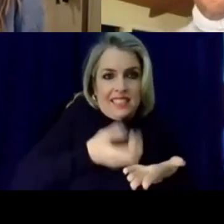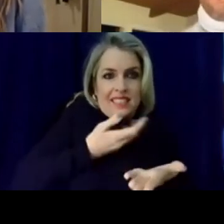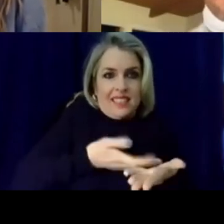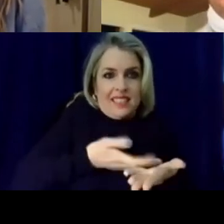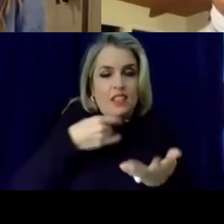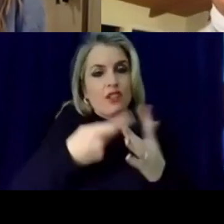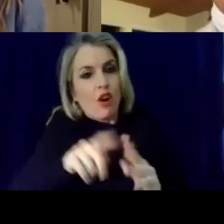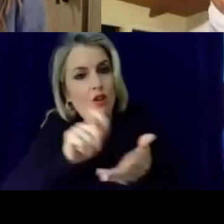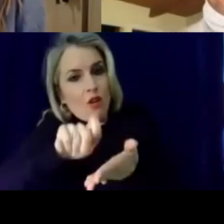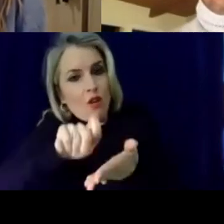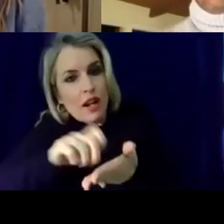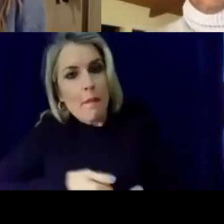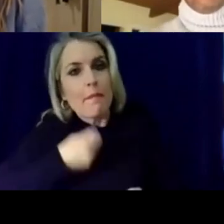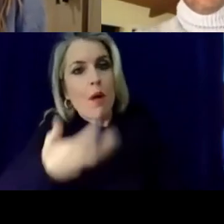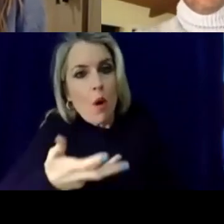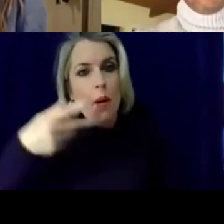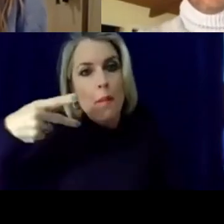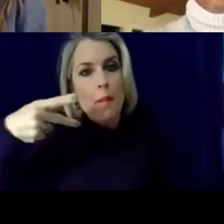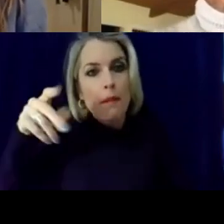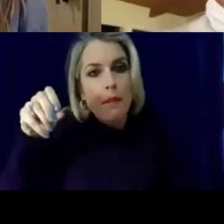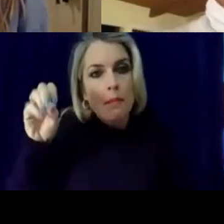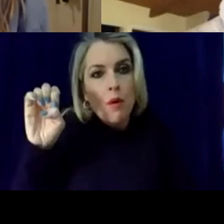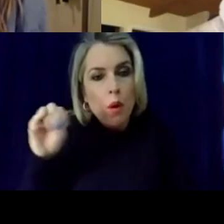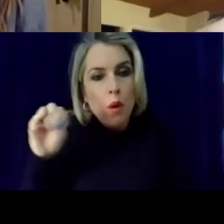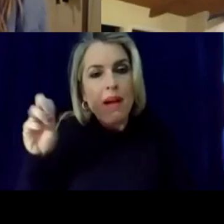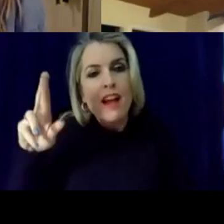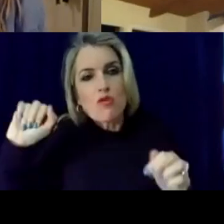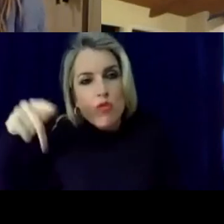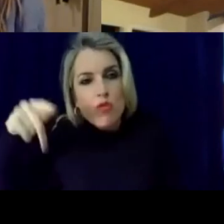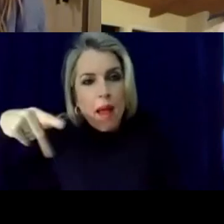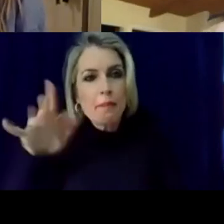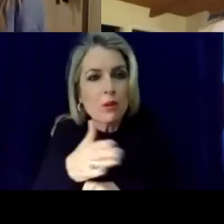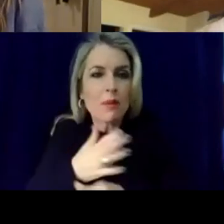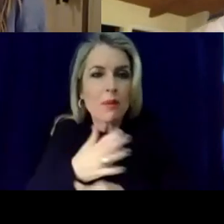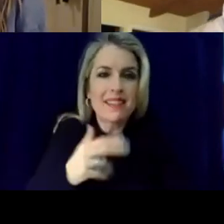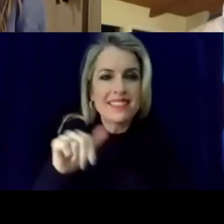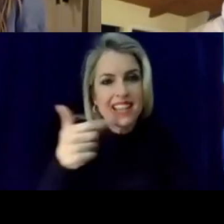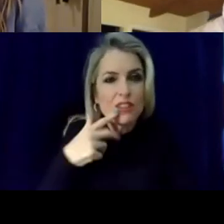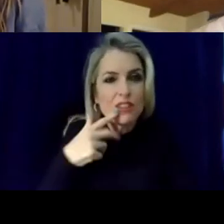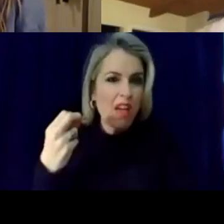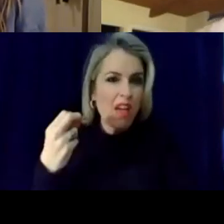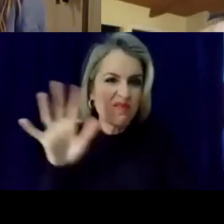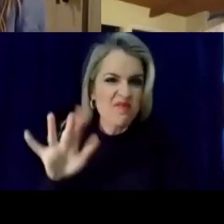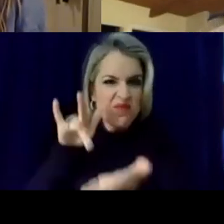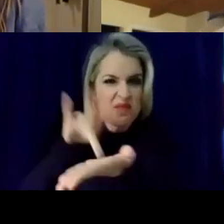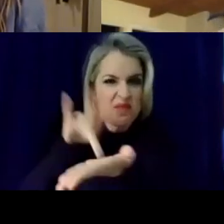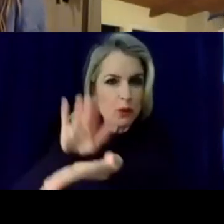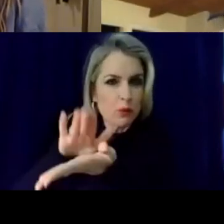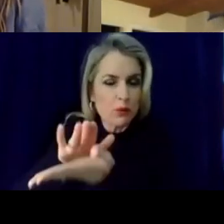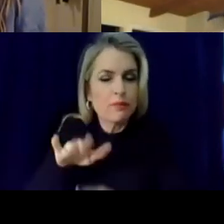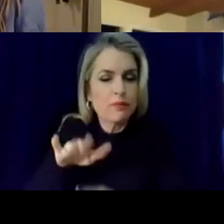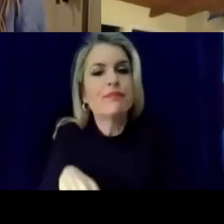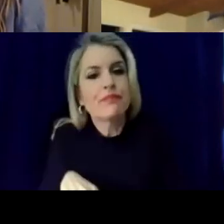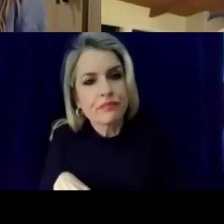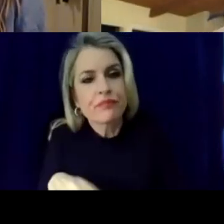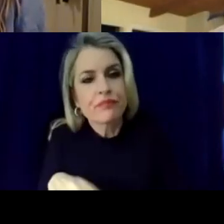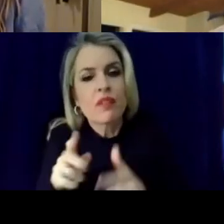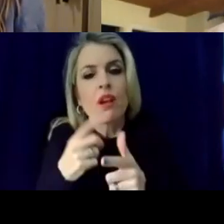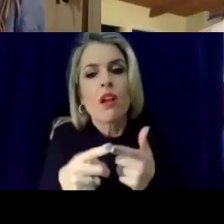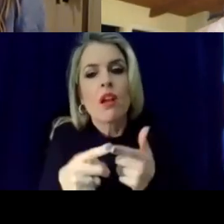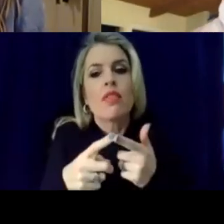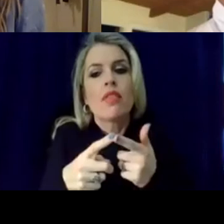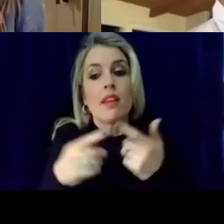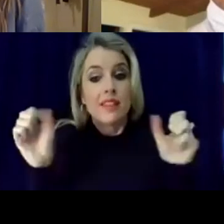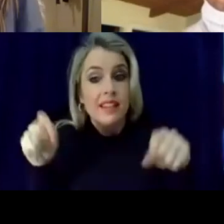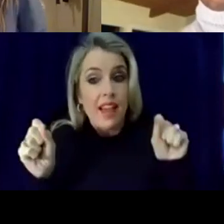started writing poetry and rap when I was like 10 or 11, 12, something like that, middle school. And then,